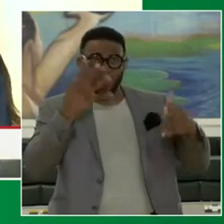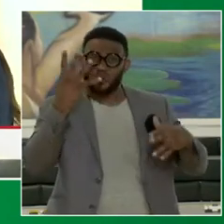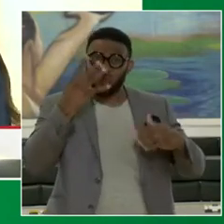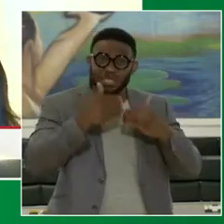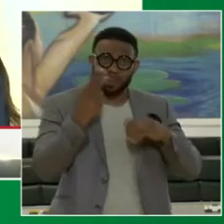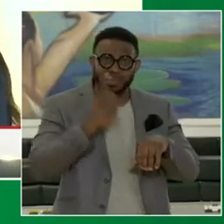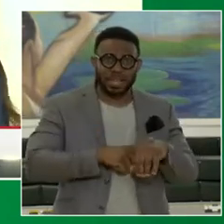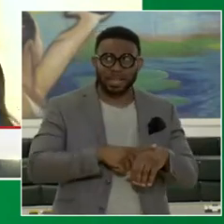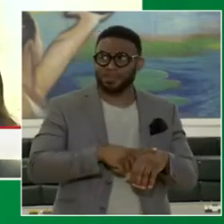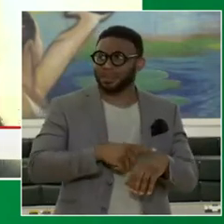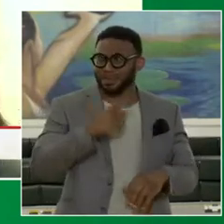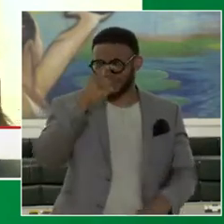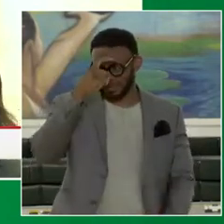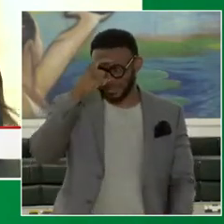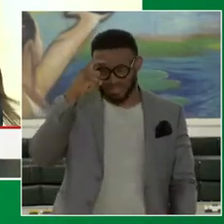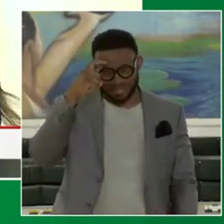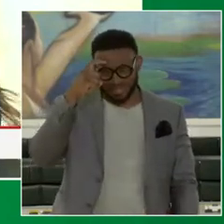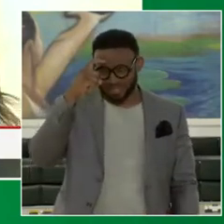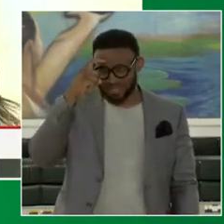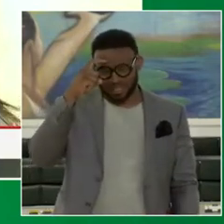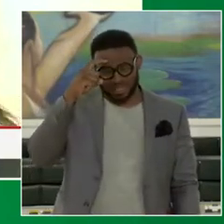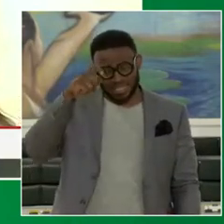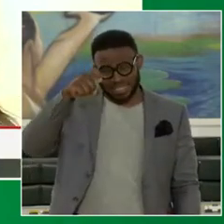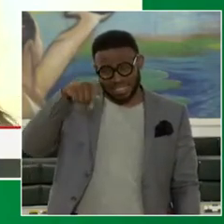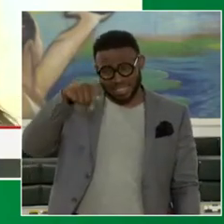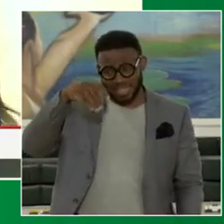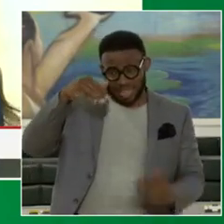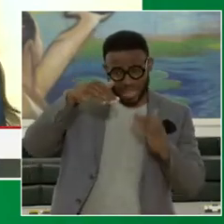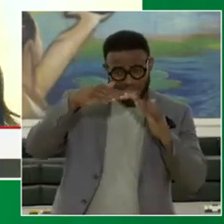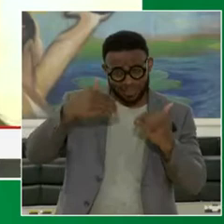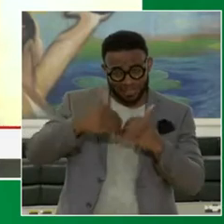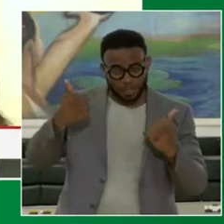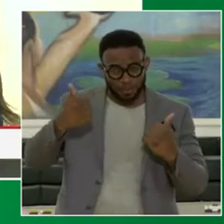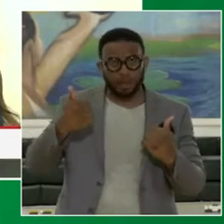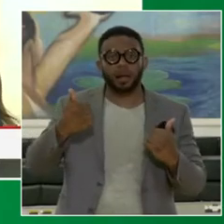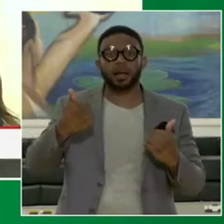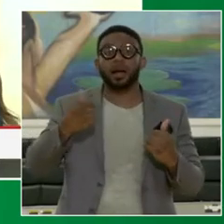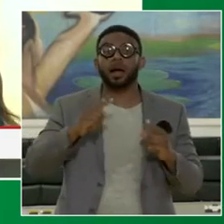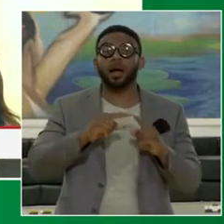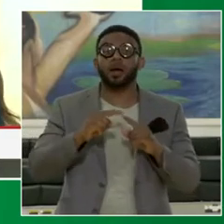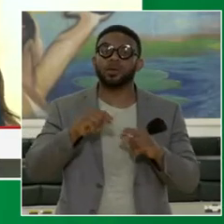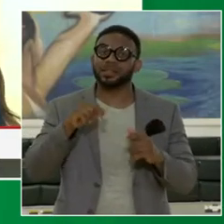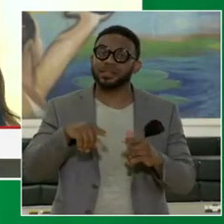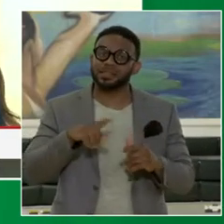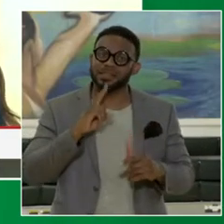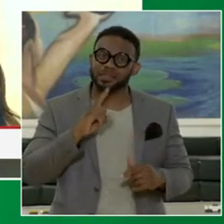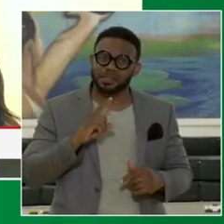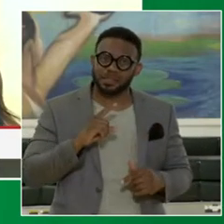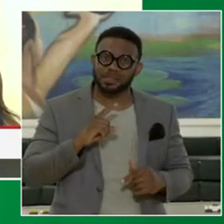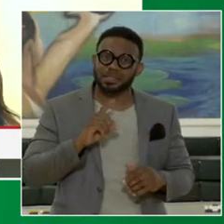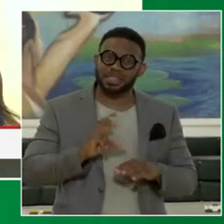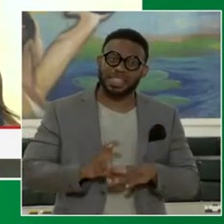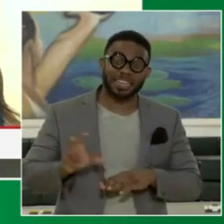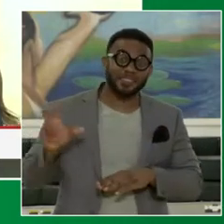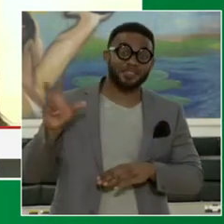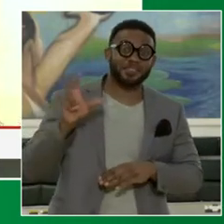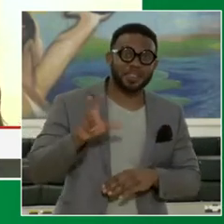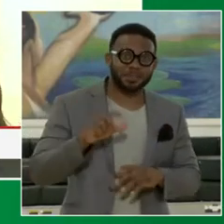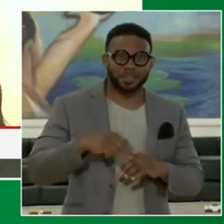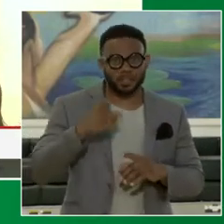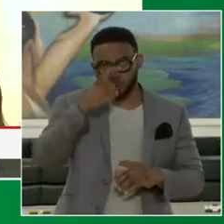times, there's the immediacy of the need of housing, but also this is in investment in